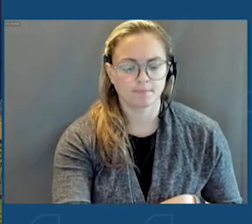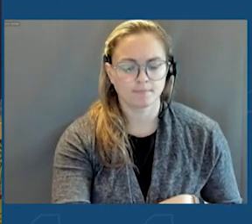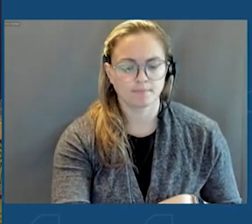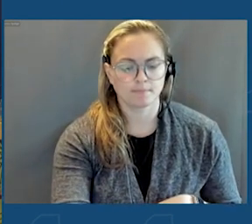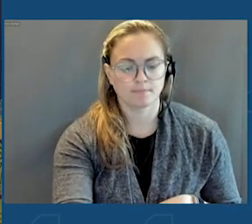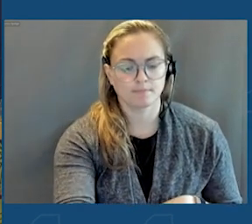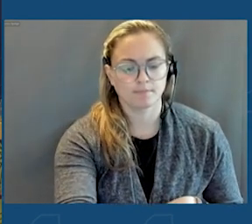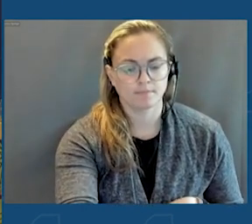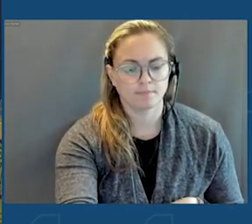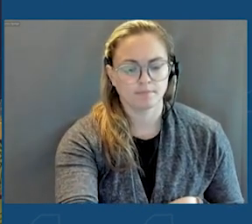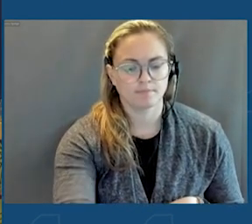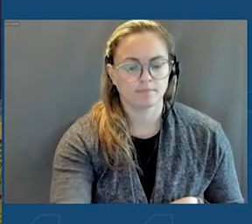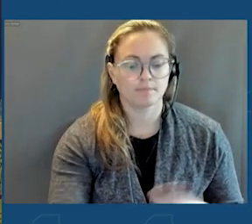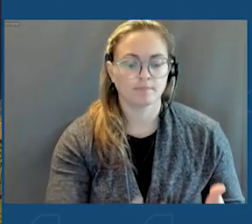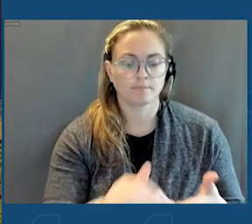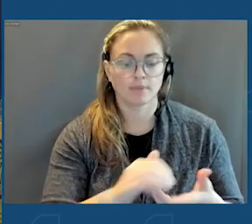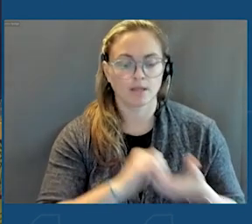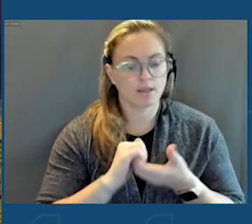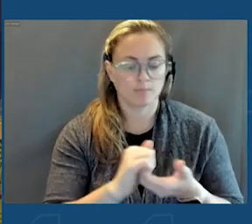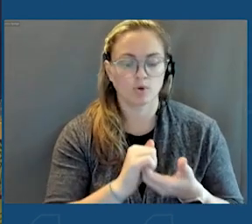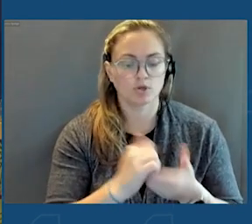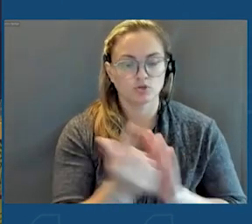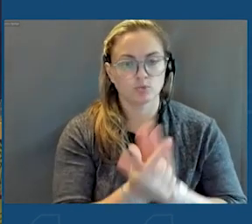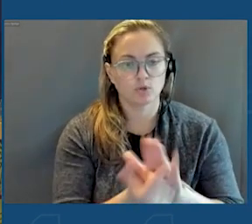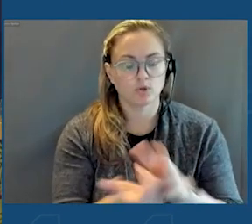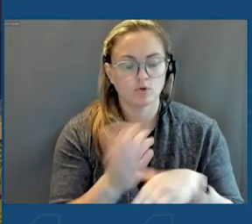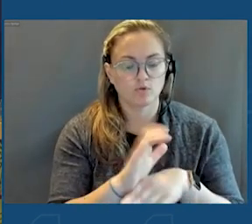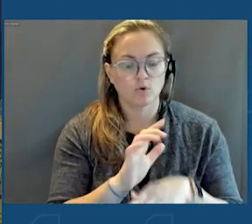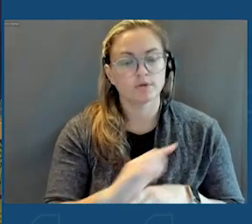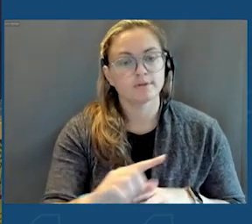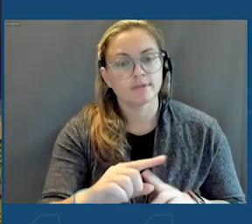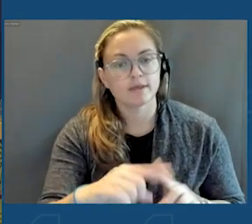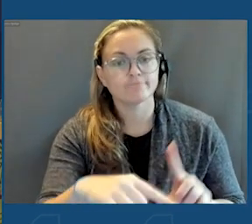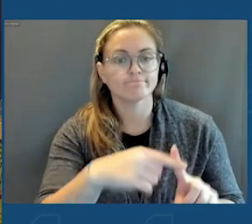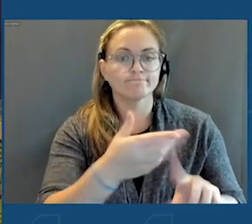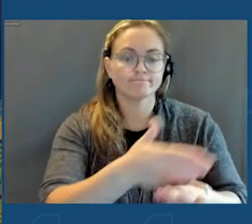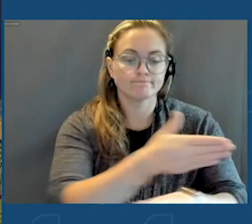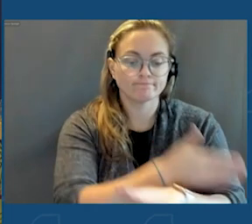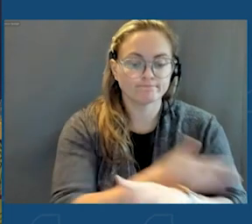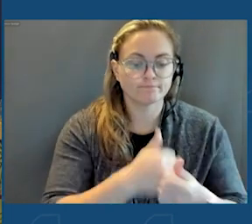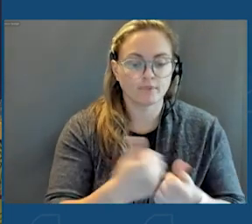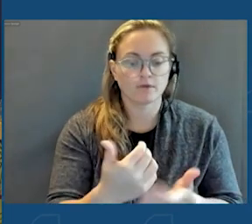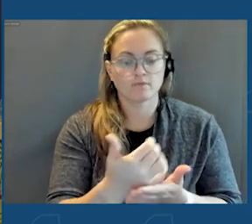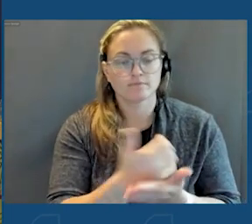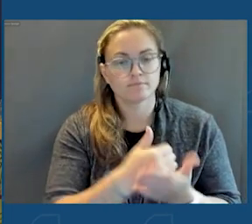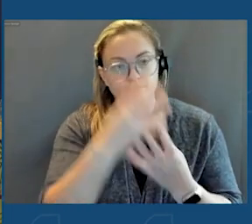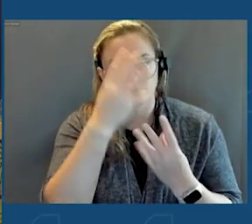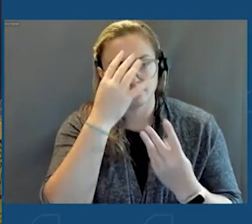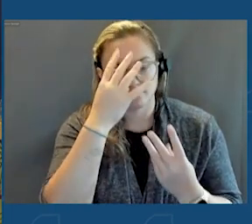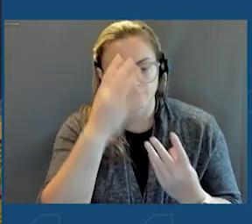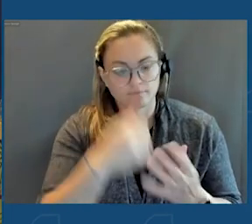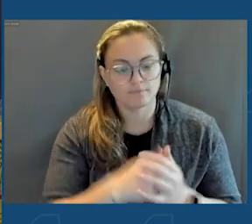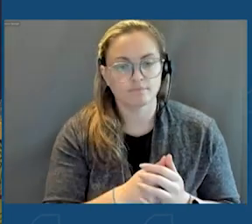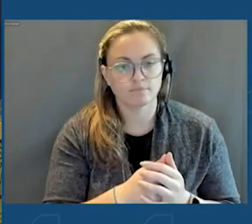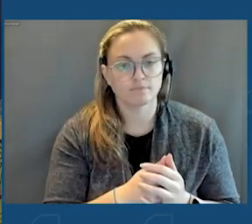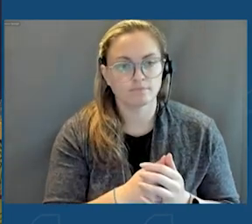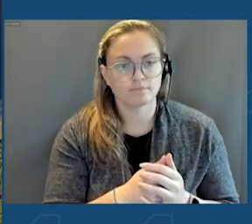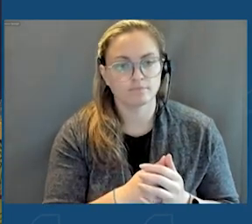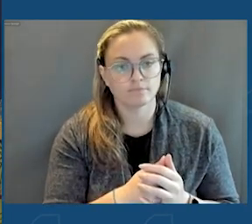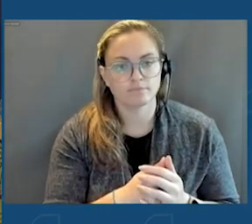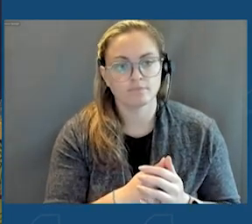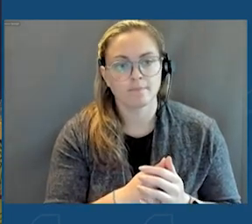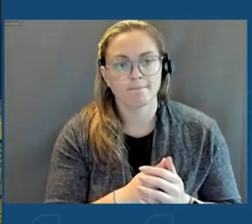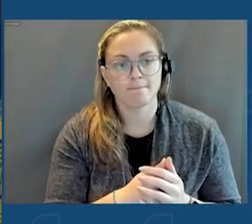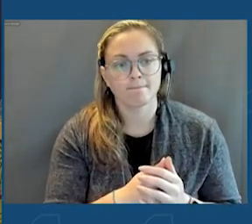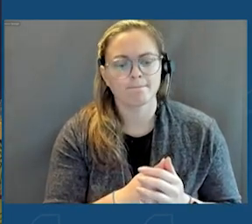The collaboration among law enforcement, the optimization of data collection, processing, and dissemination